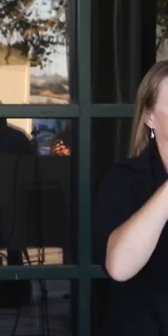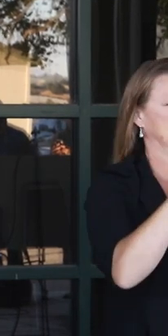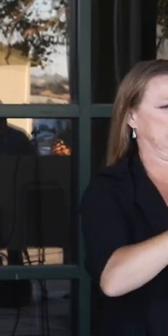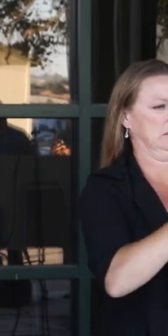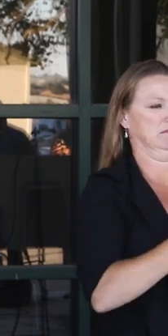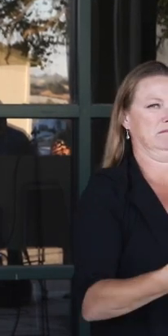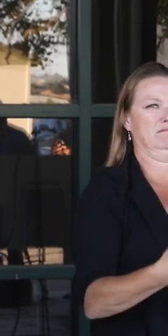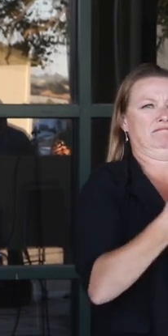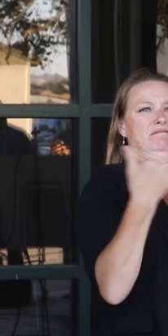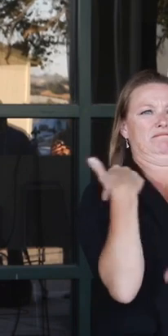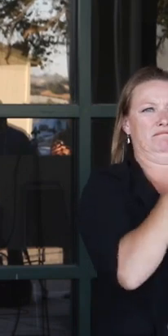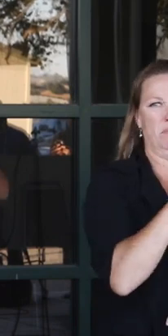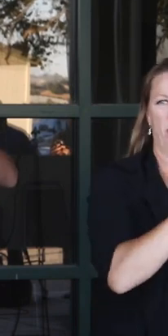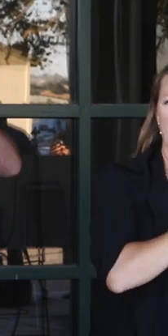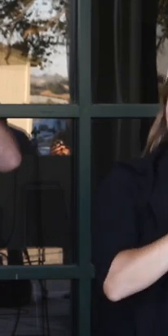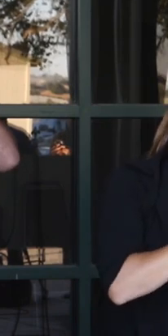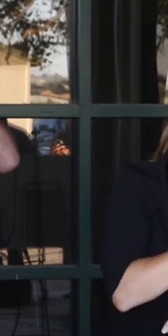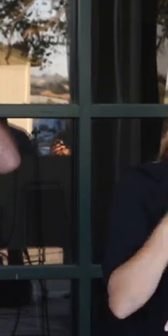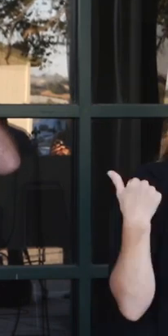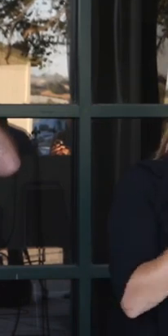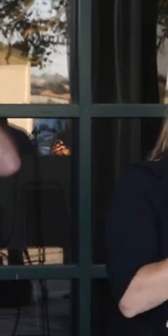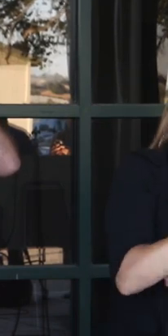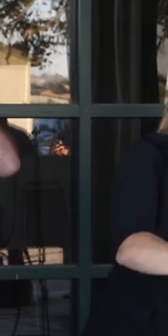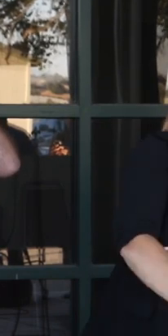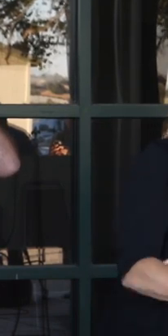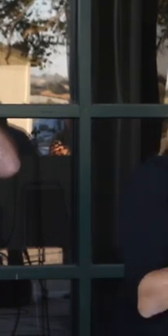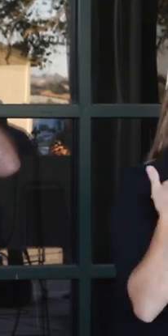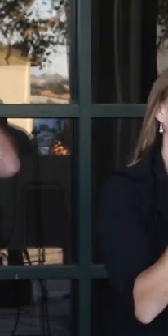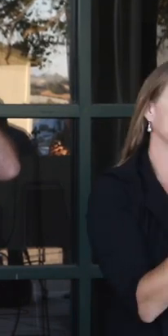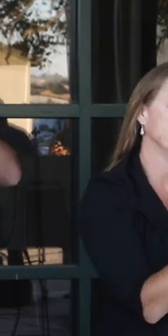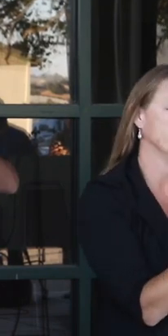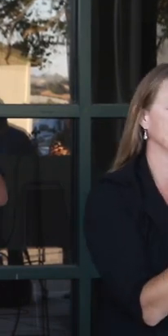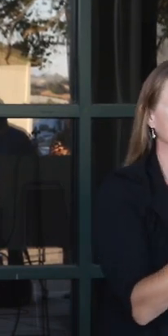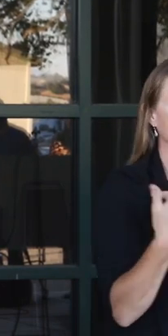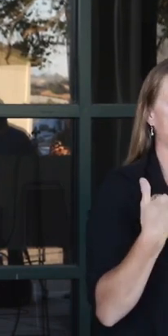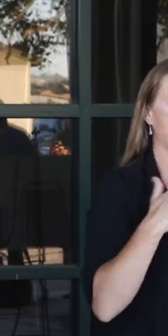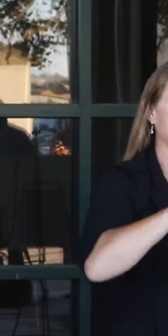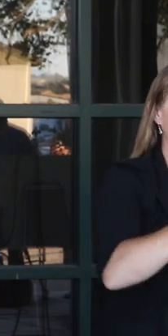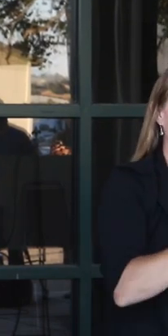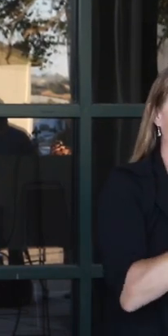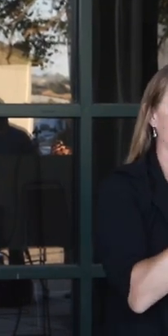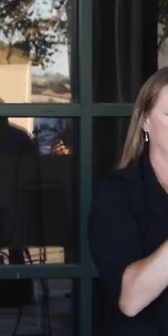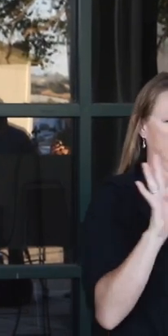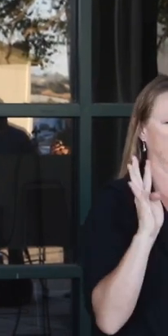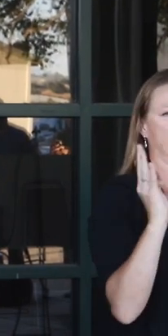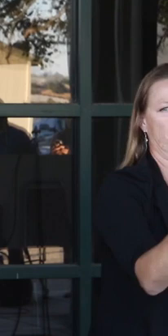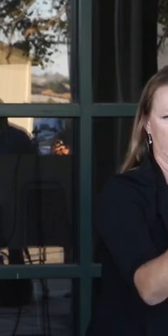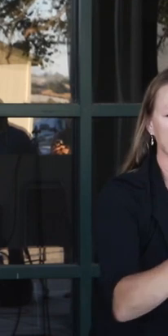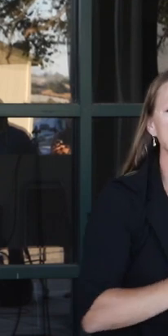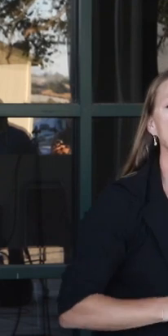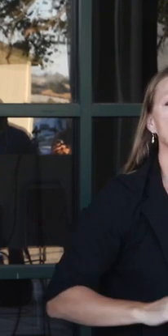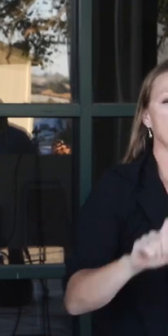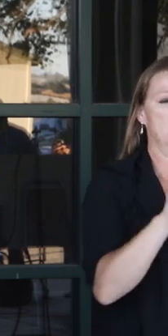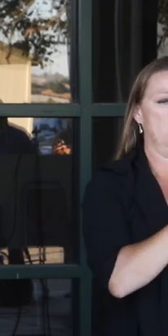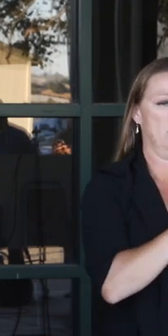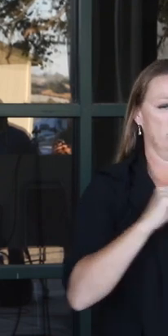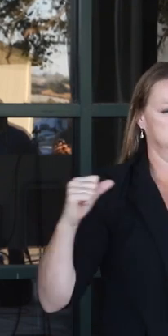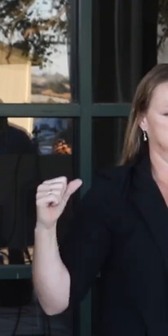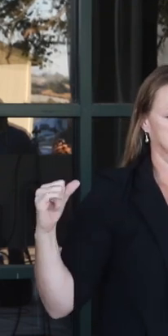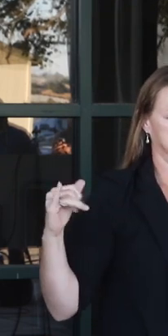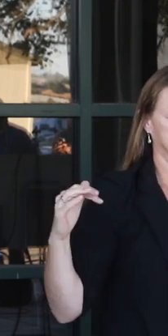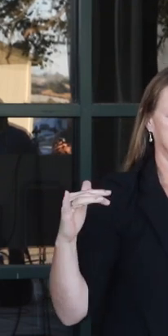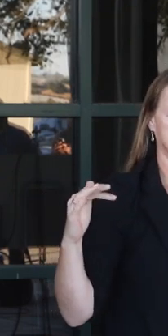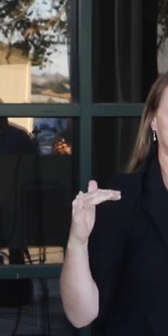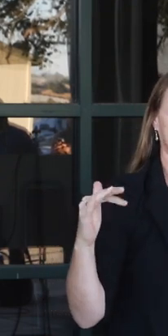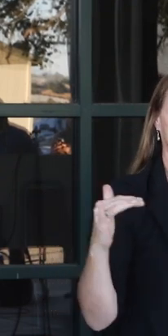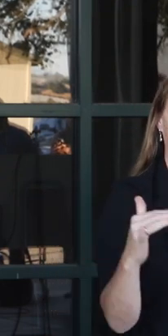So we sat on it overnight. We had the perimeter contained. We began moving resources in to implement our